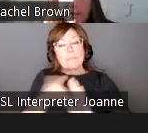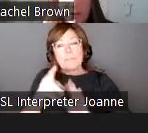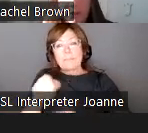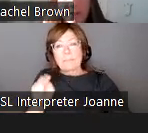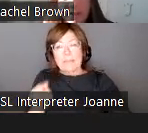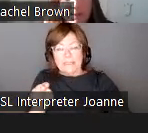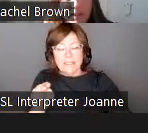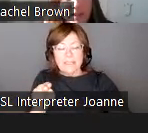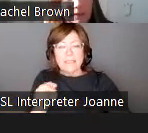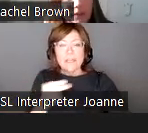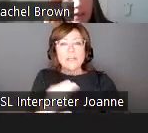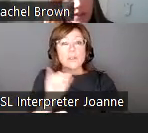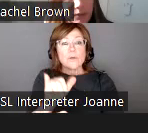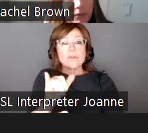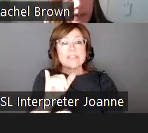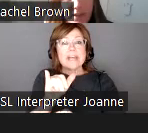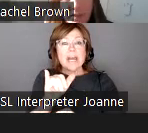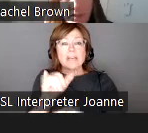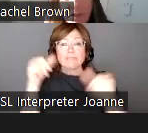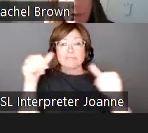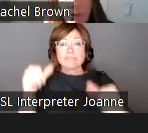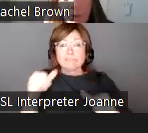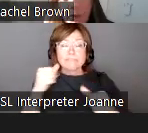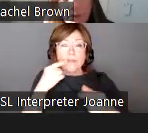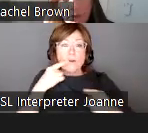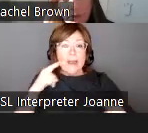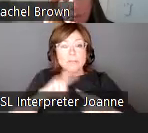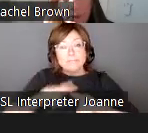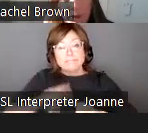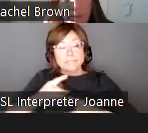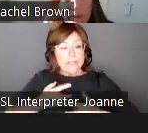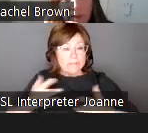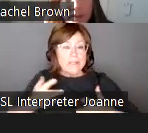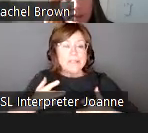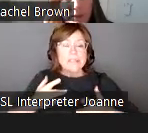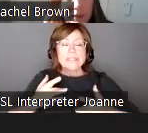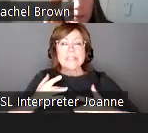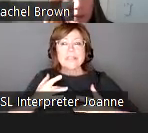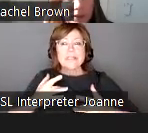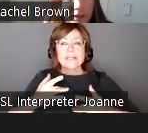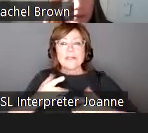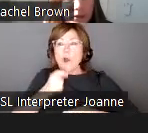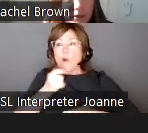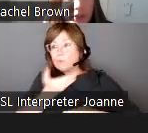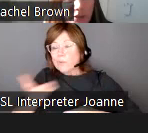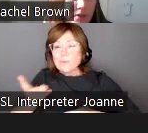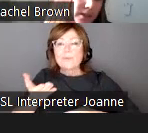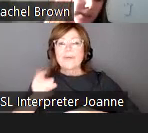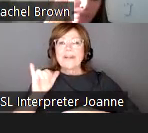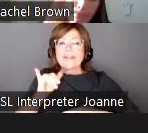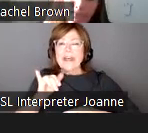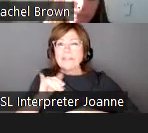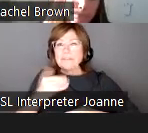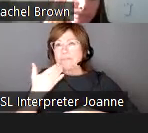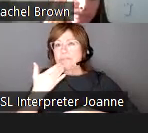but can utilize that space to advertise different events or what you do or what you're about. It's a really great way to sort of change things